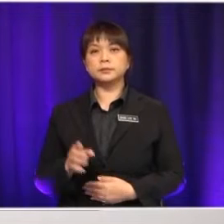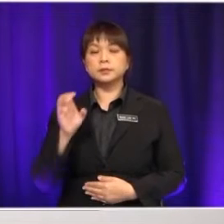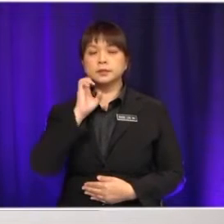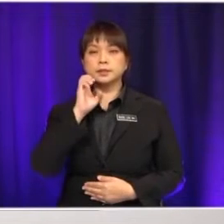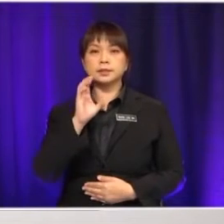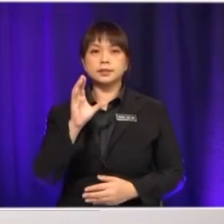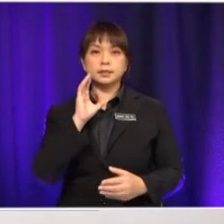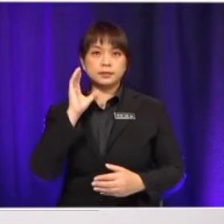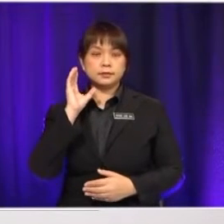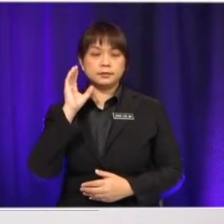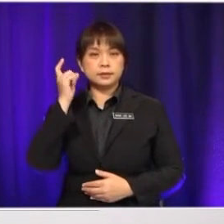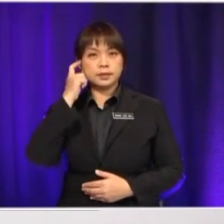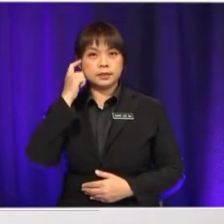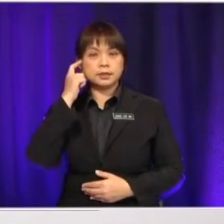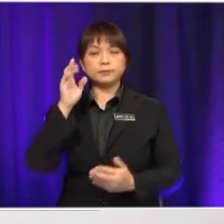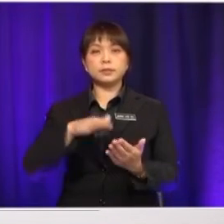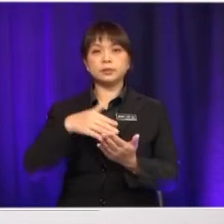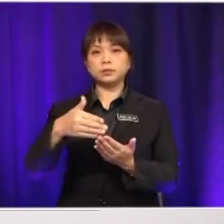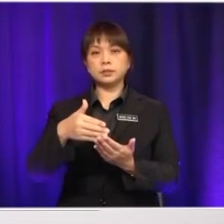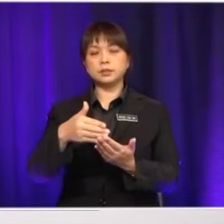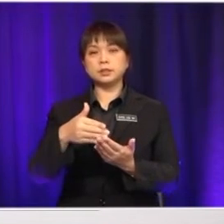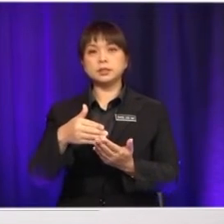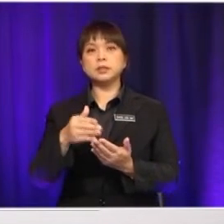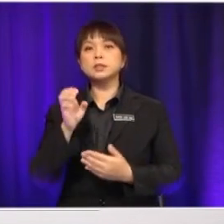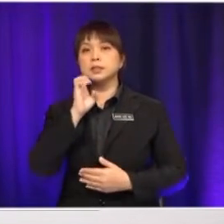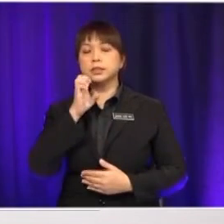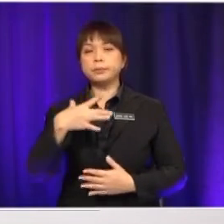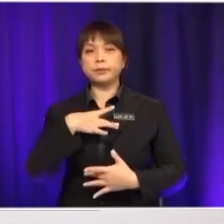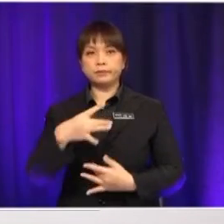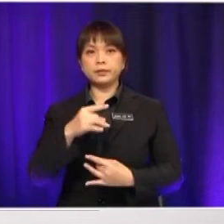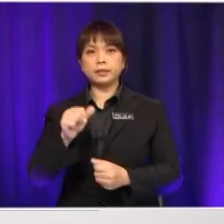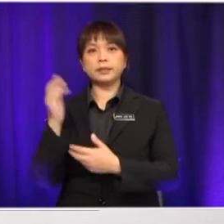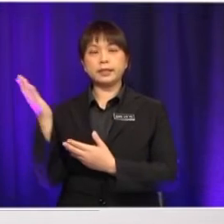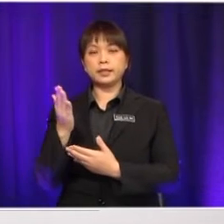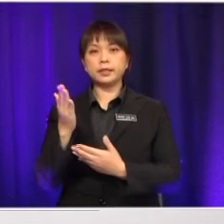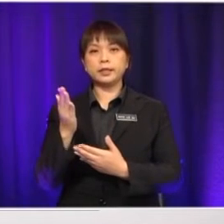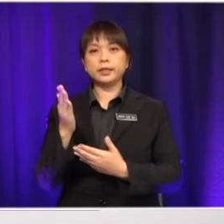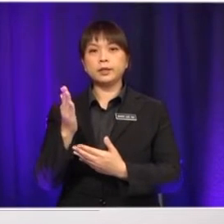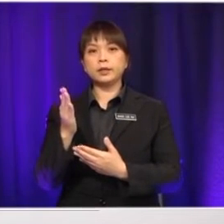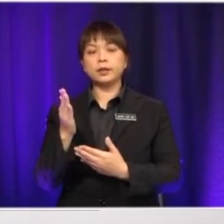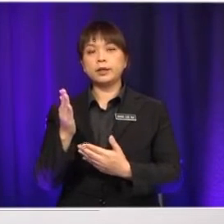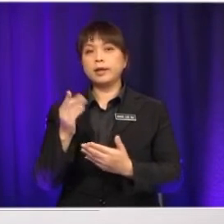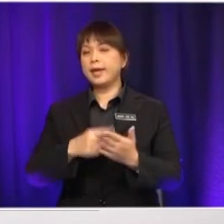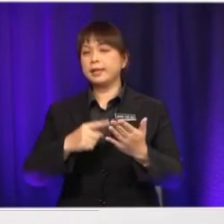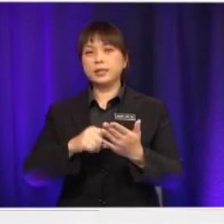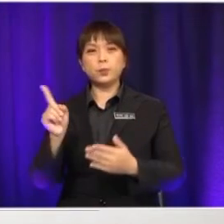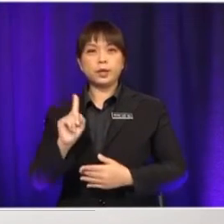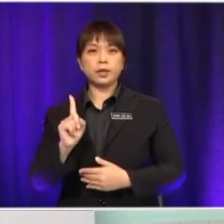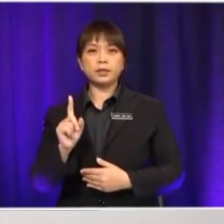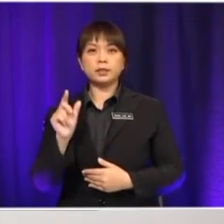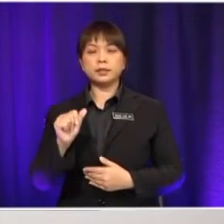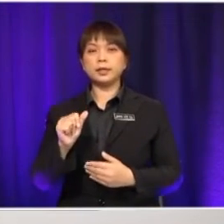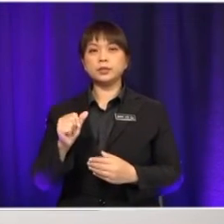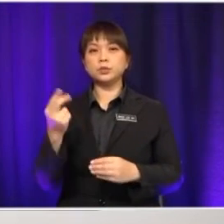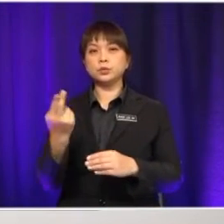laptop is the one I most prefer. A laptop is easy to carry to anywhere and can be used anytime. It has smaller components and use less